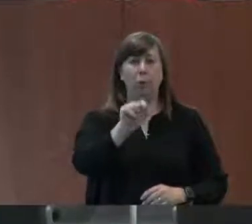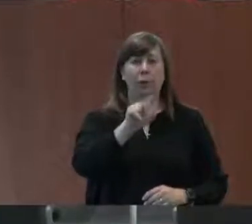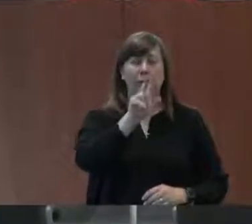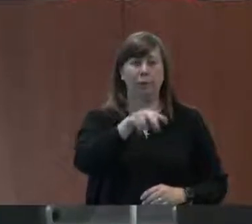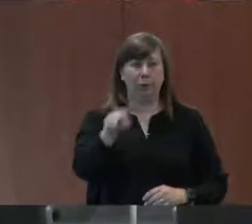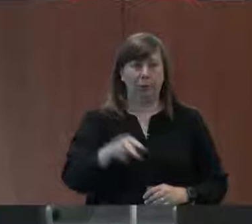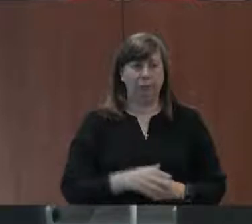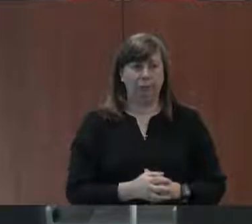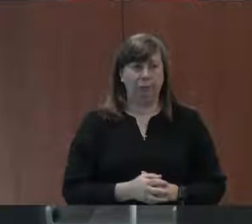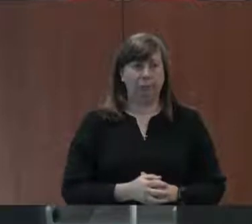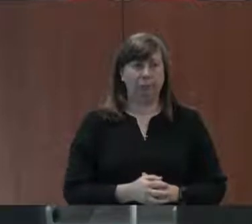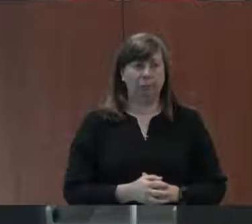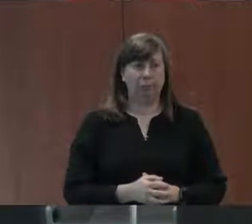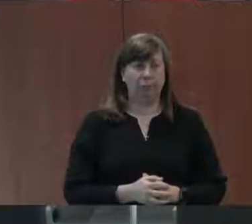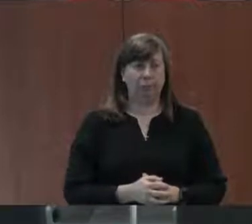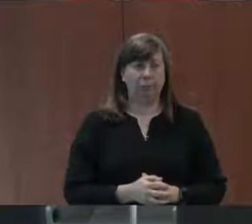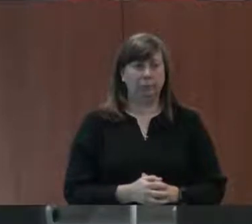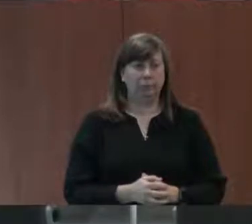2022.